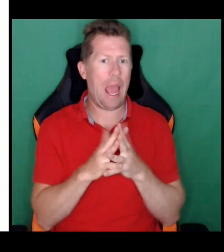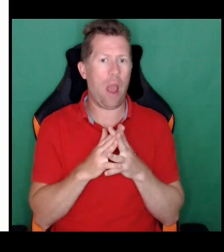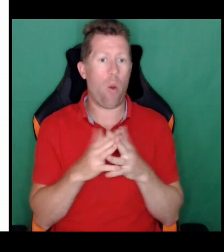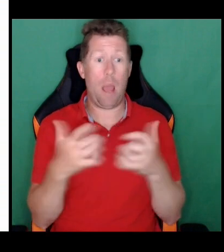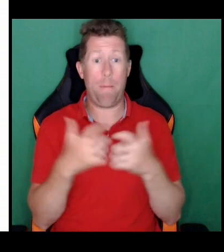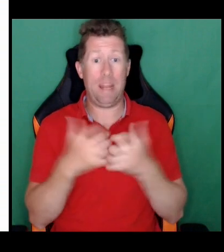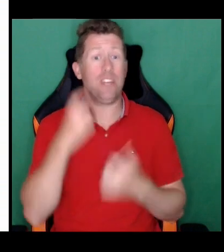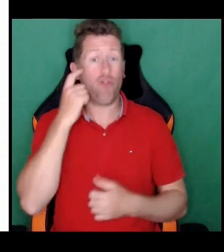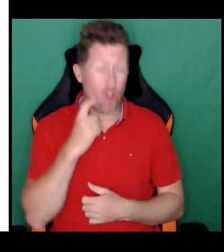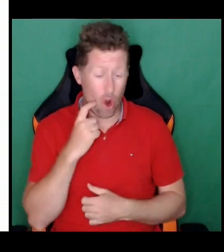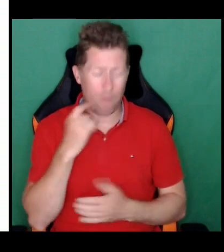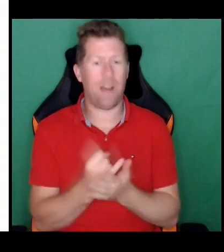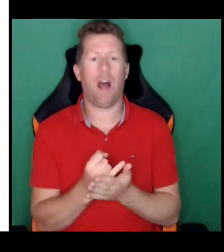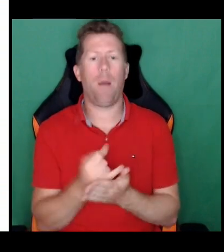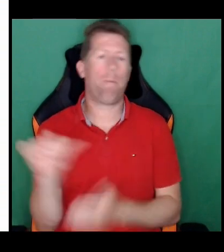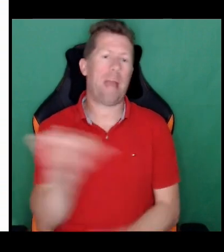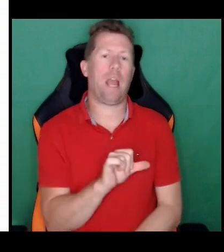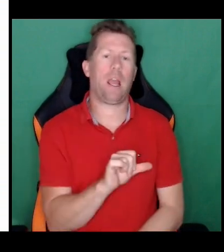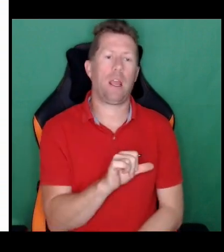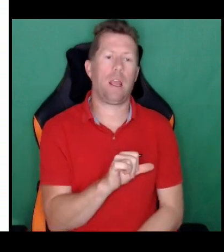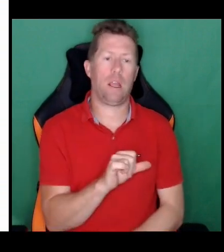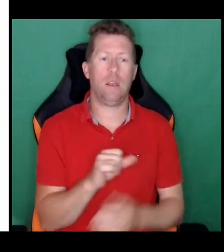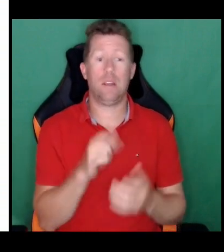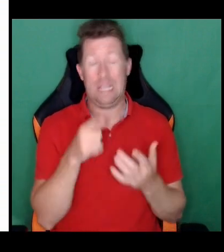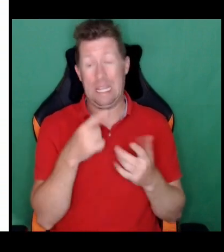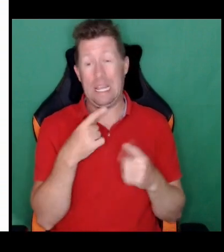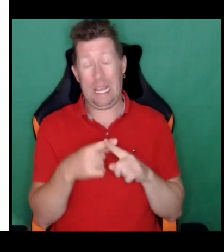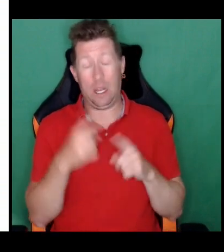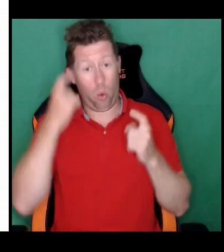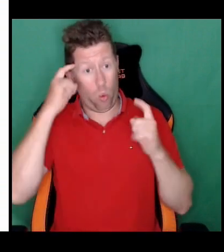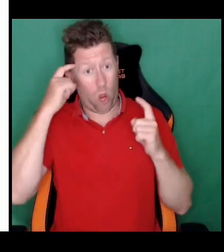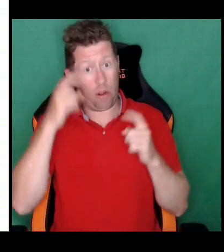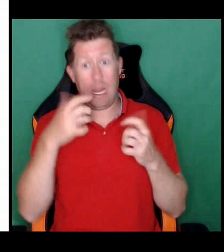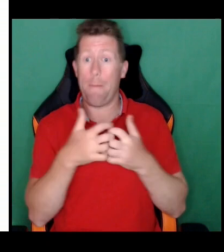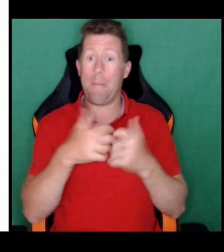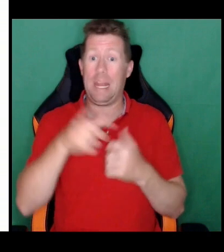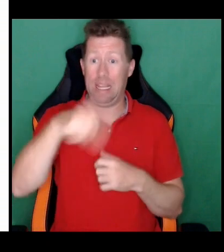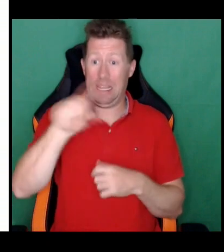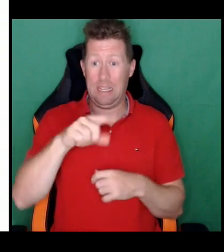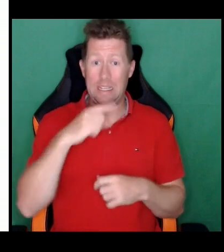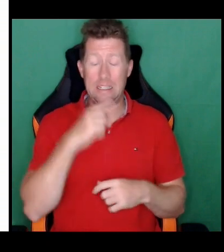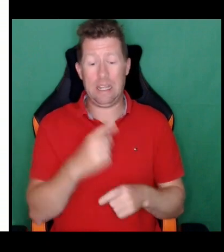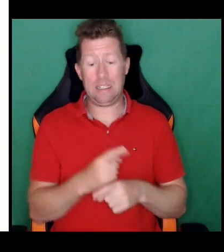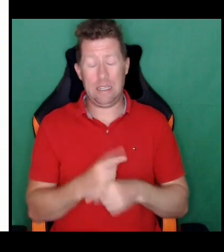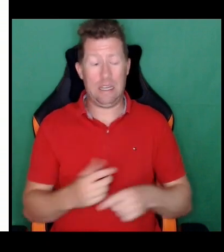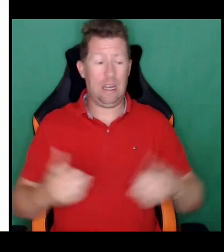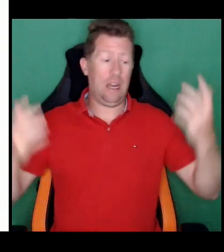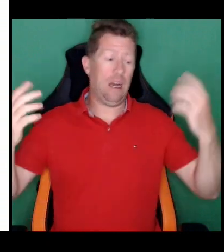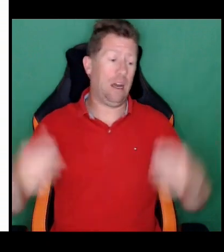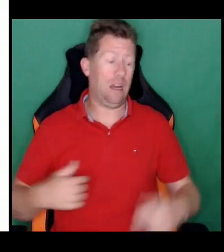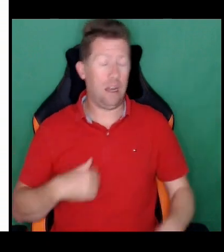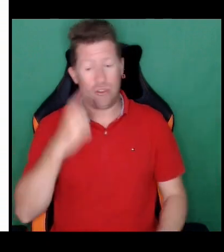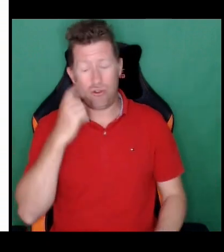stop before, and concerningly, many in this segment were almost resigned to the fact that they've tried and